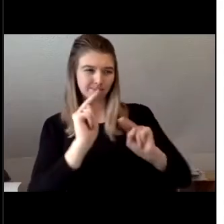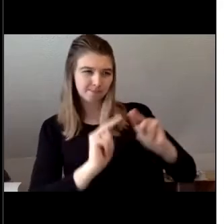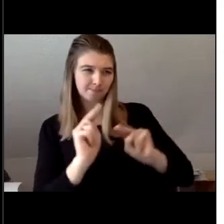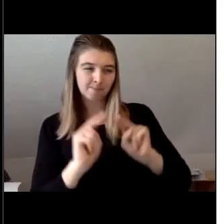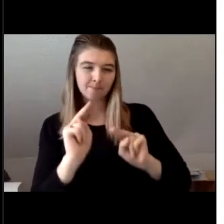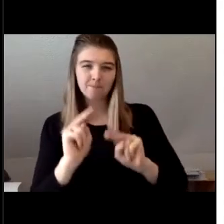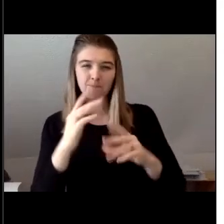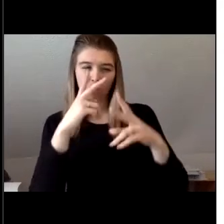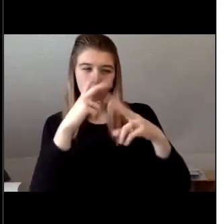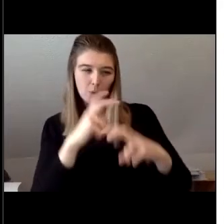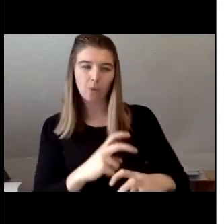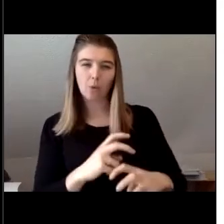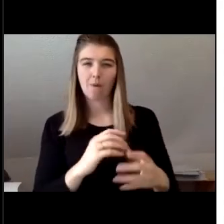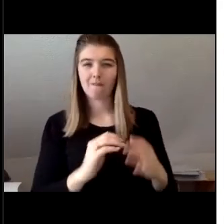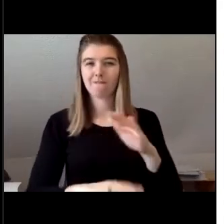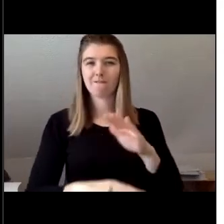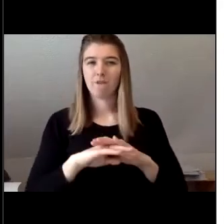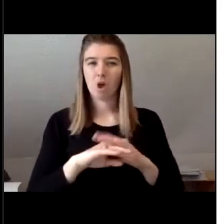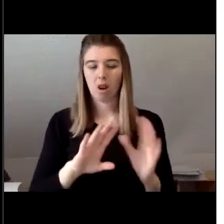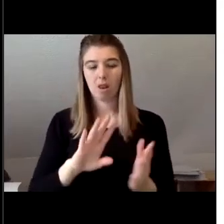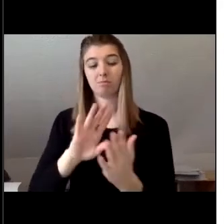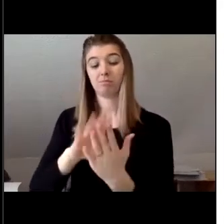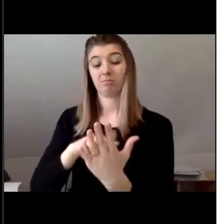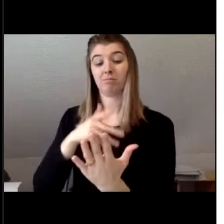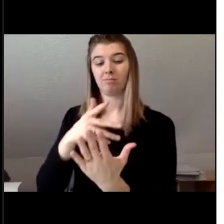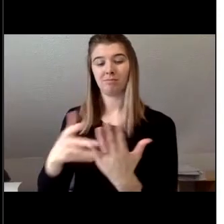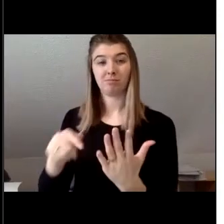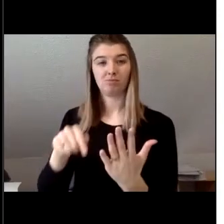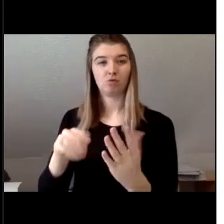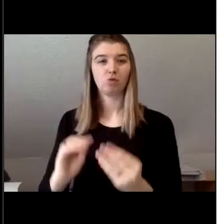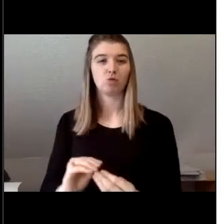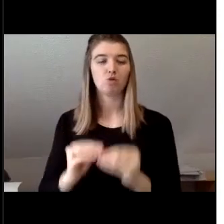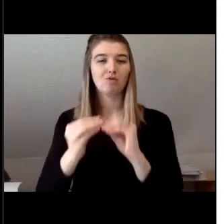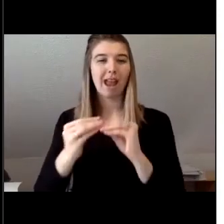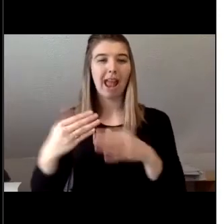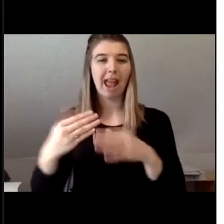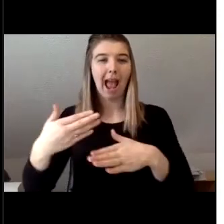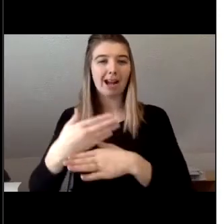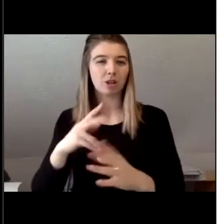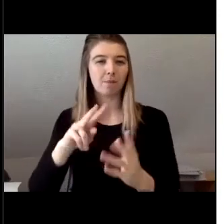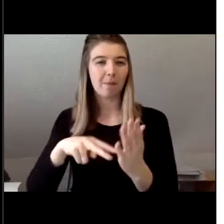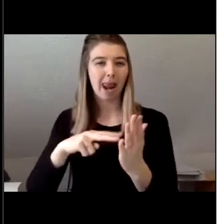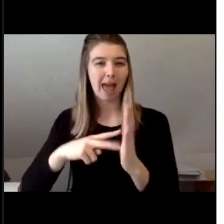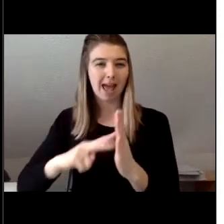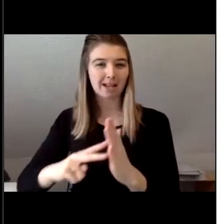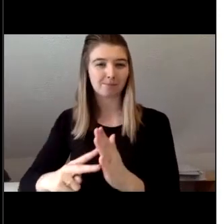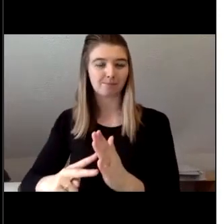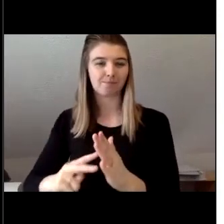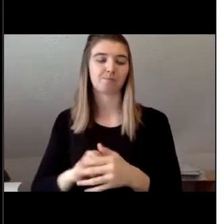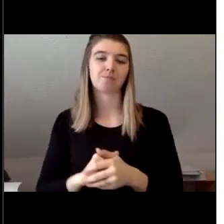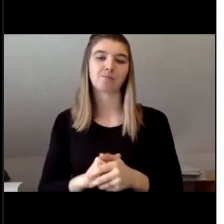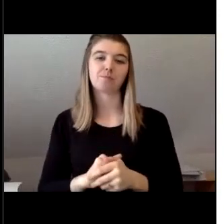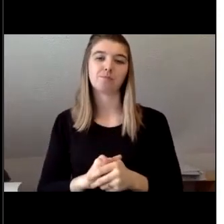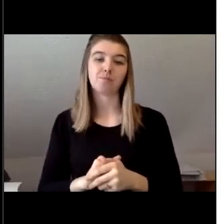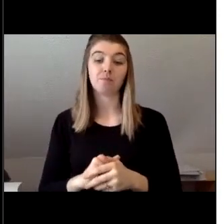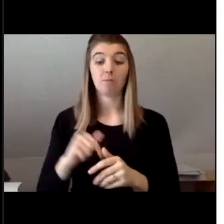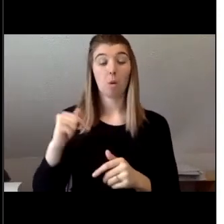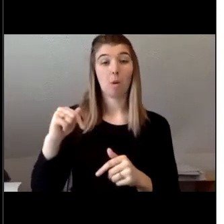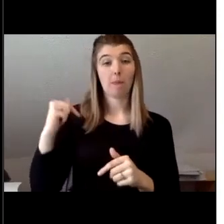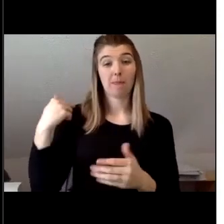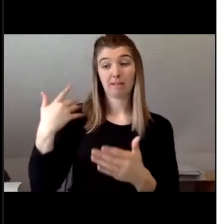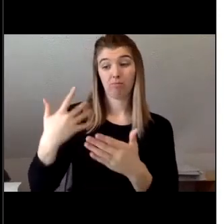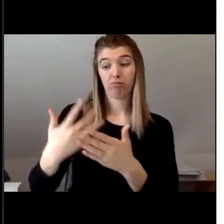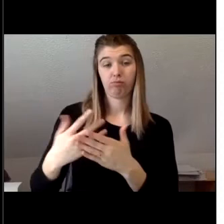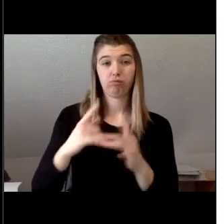develop an action plan. Part of this pilot is also a commitment to share practices. And so I would encourage you also